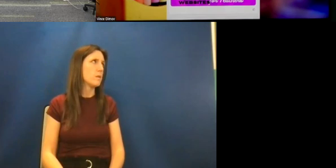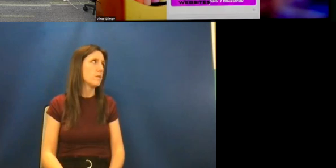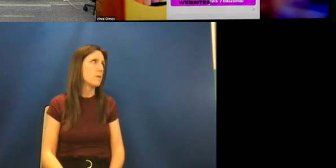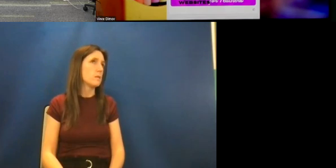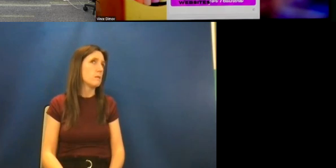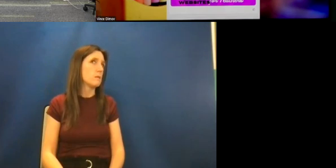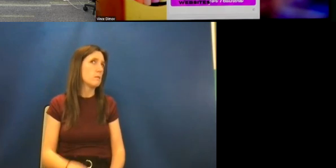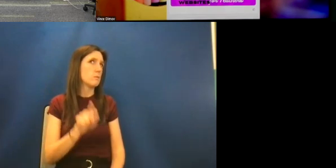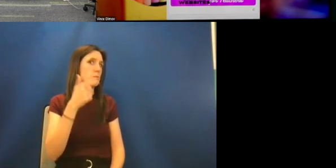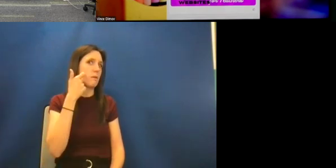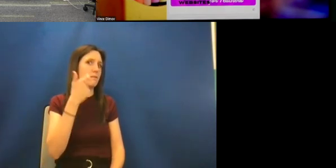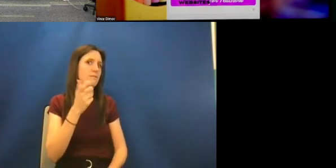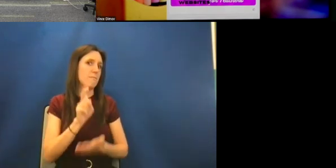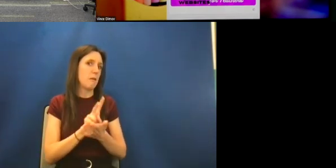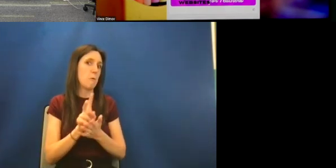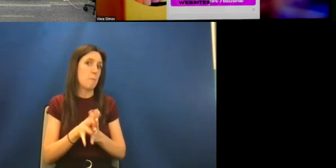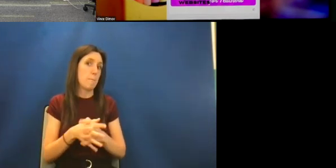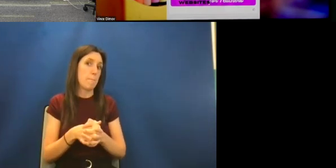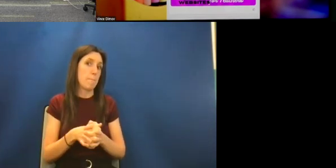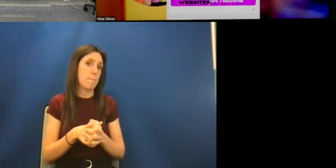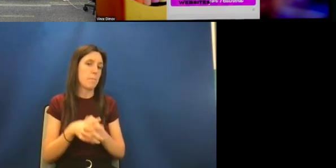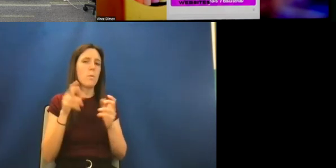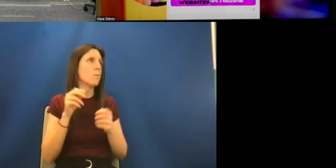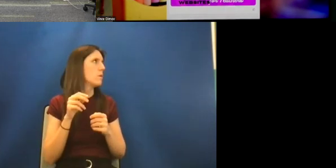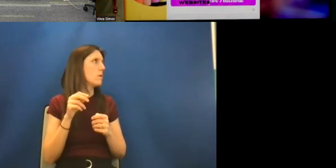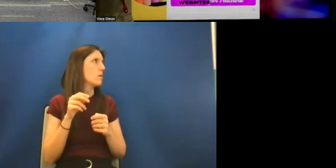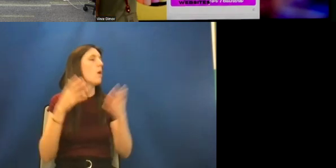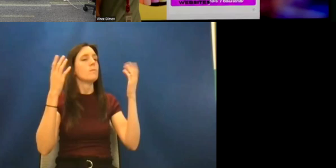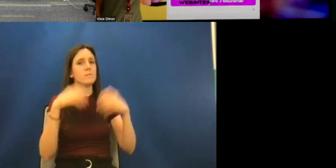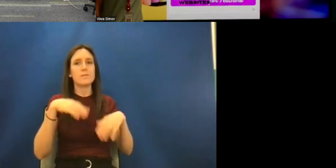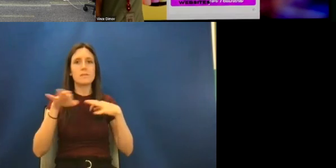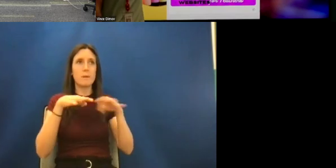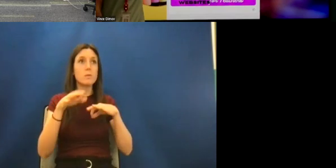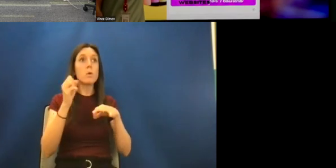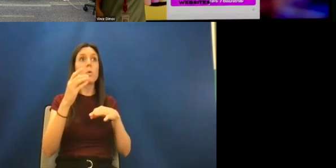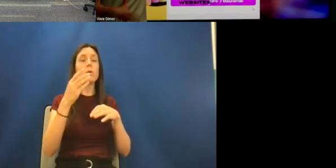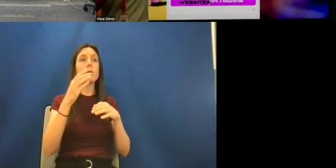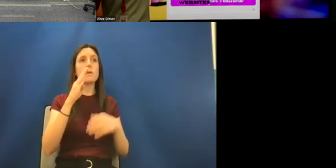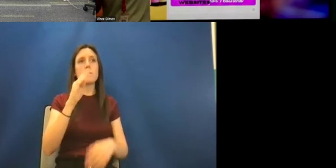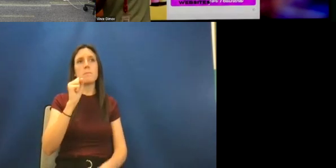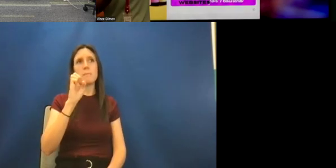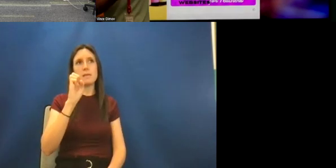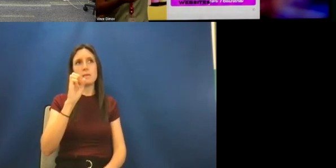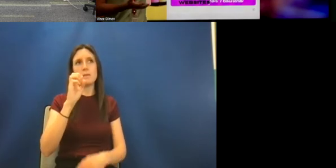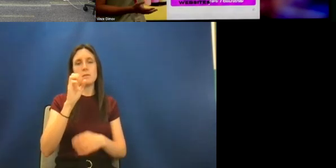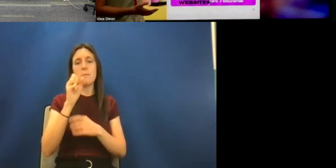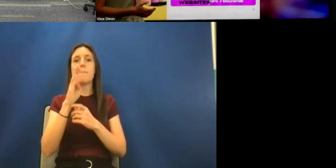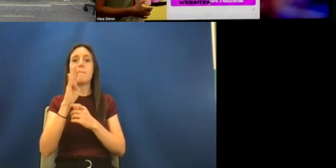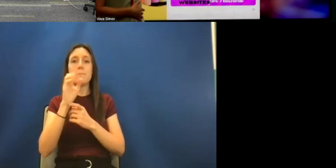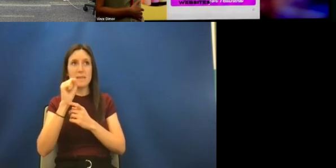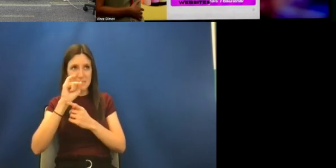just see what I did. I don't know. Oh, here's how you do it. So when you go to your basic to share, I am an immersive